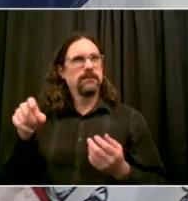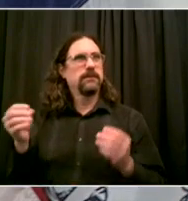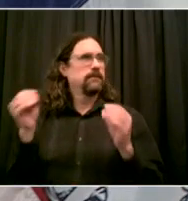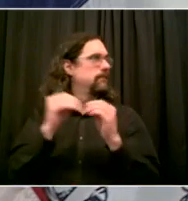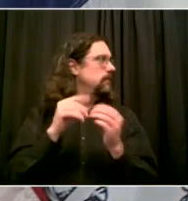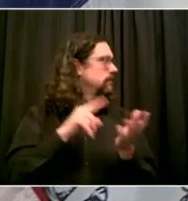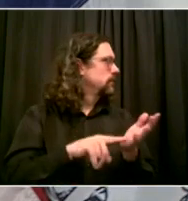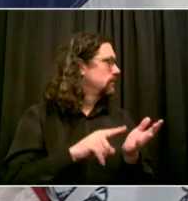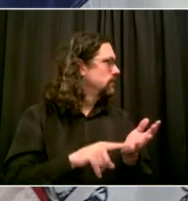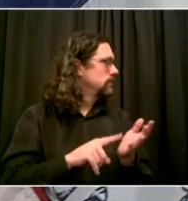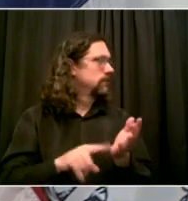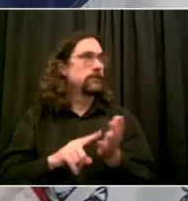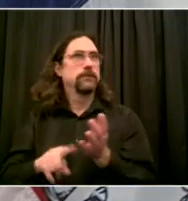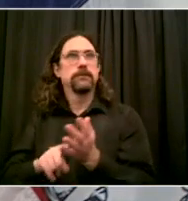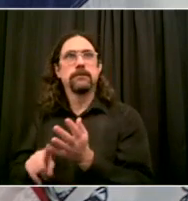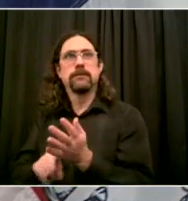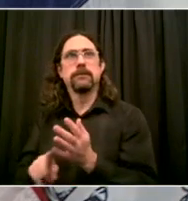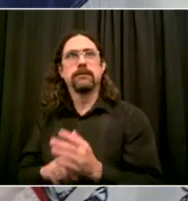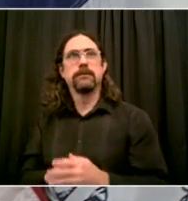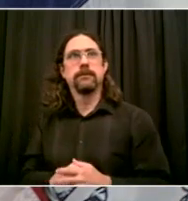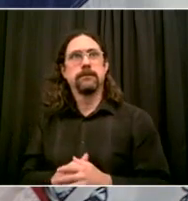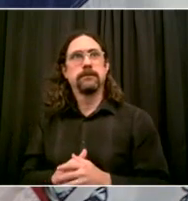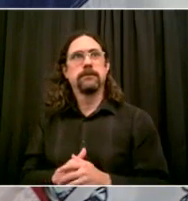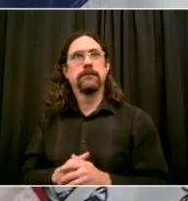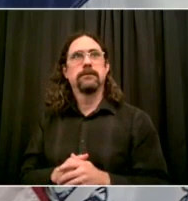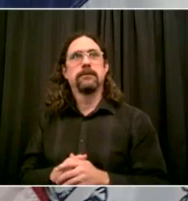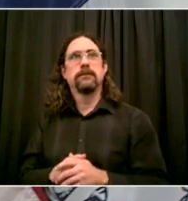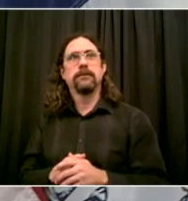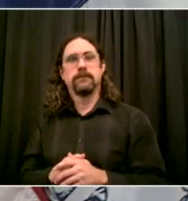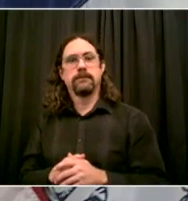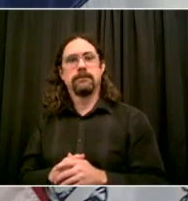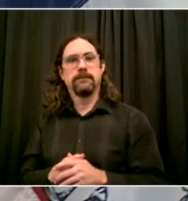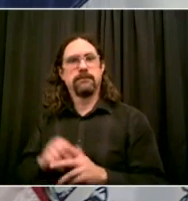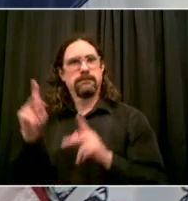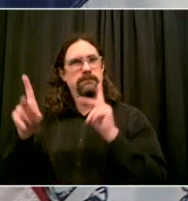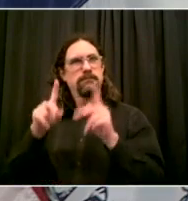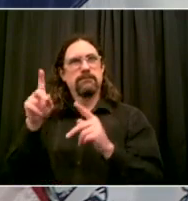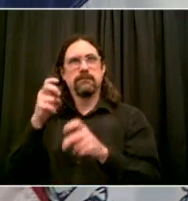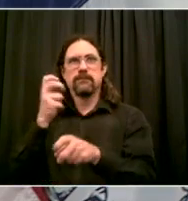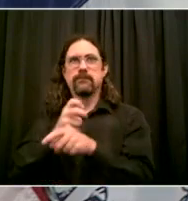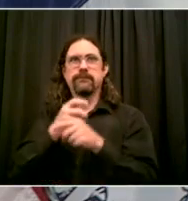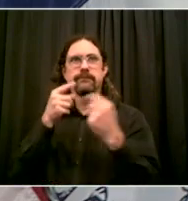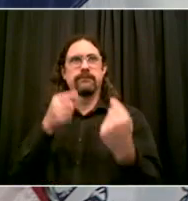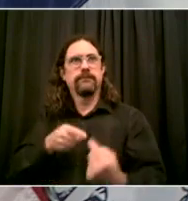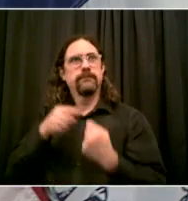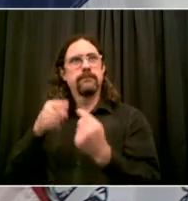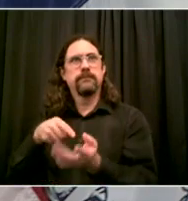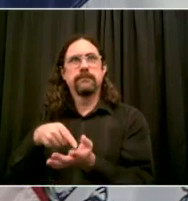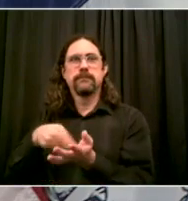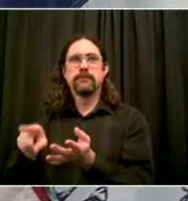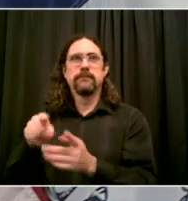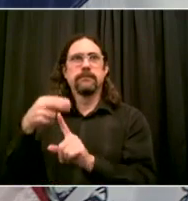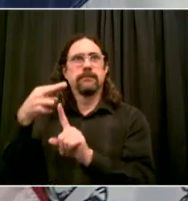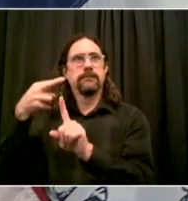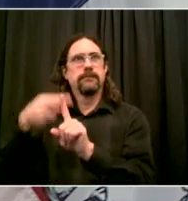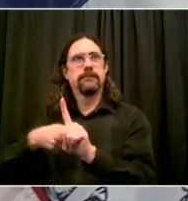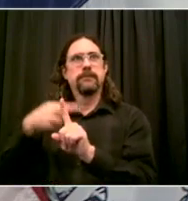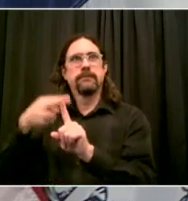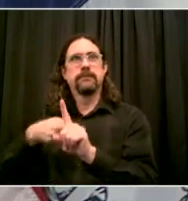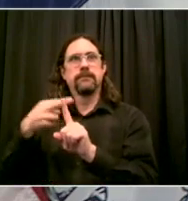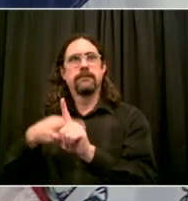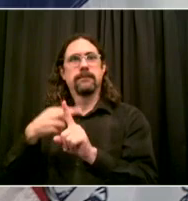the project a slap in the face, especially given the pandemic and because of the large retail component. Others call it a